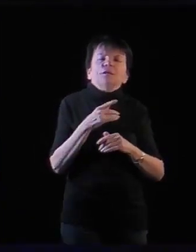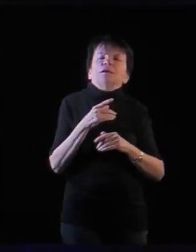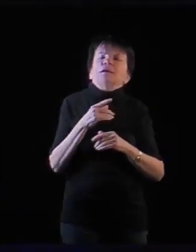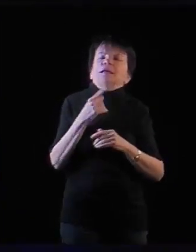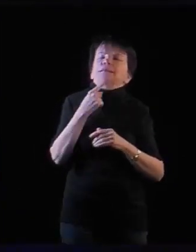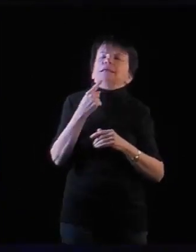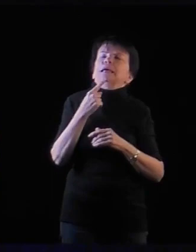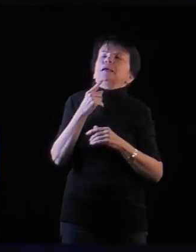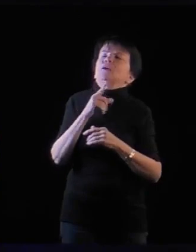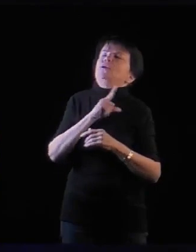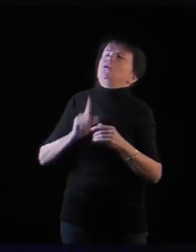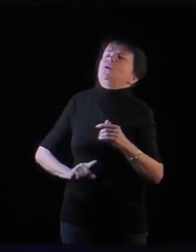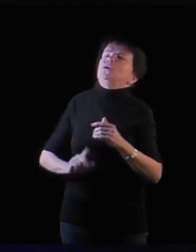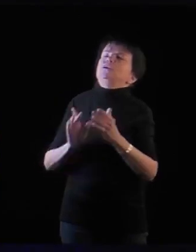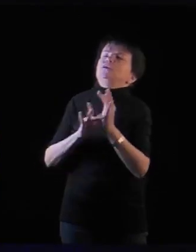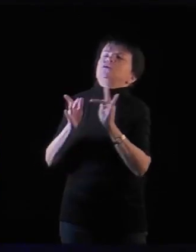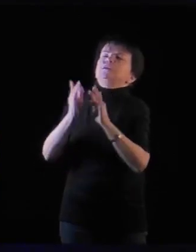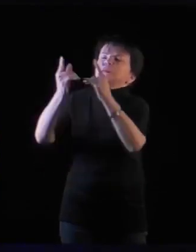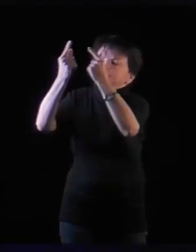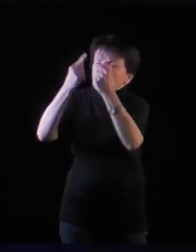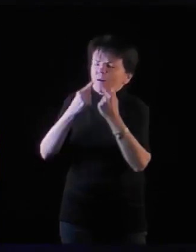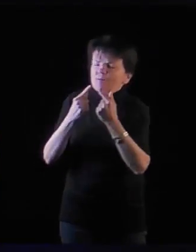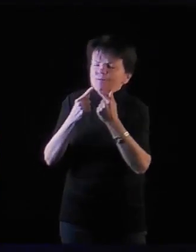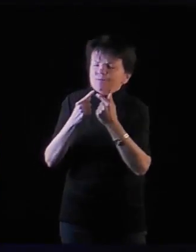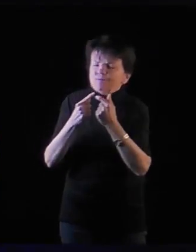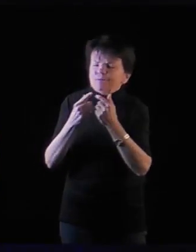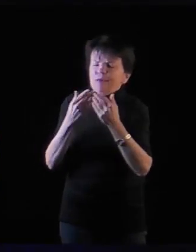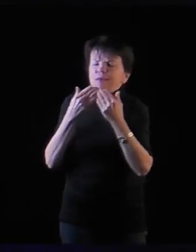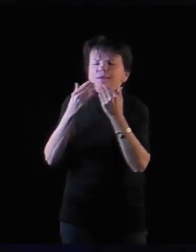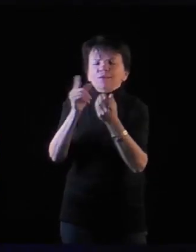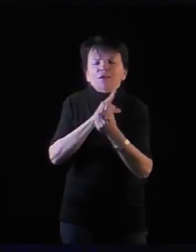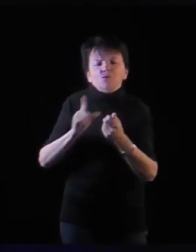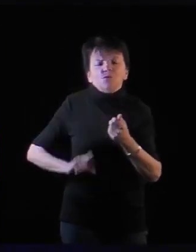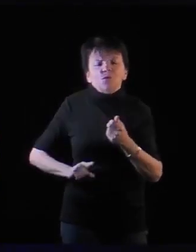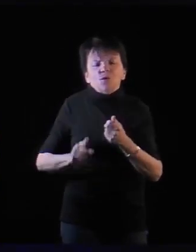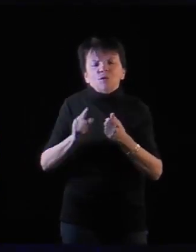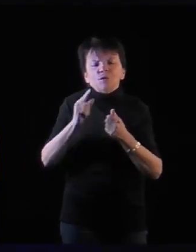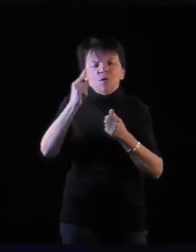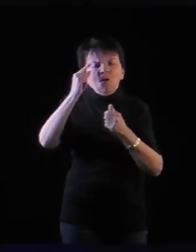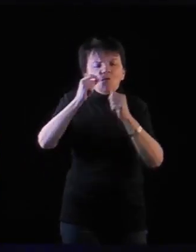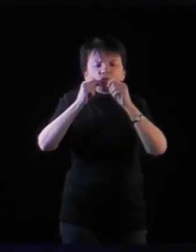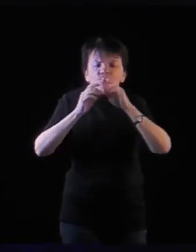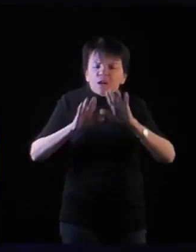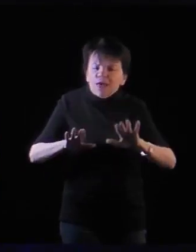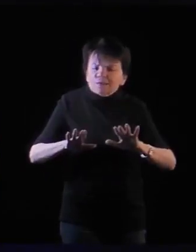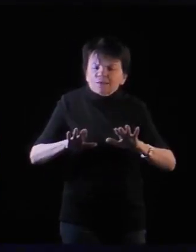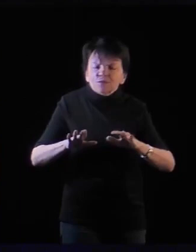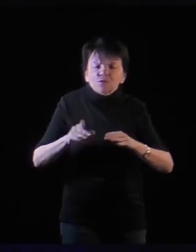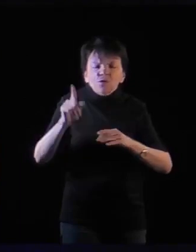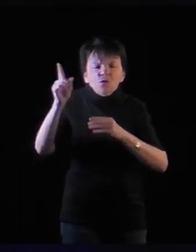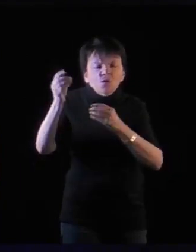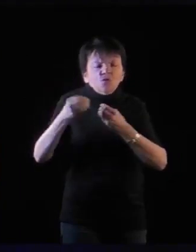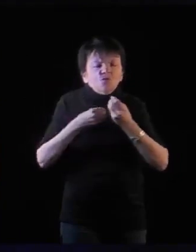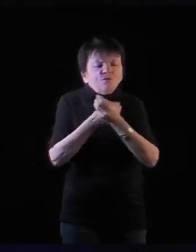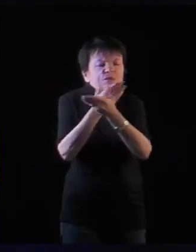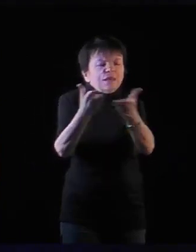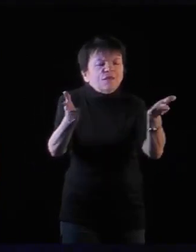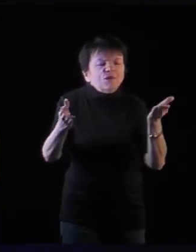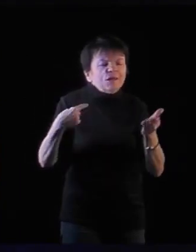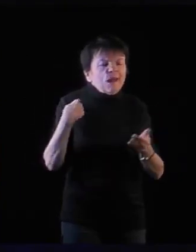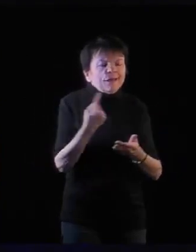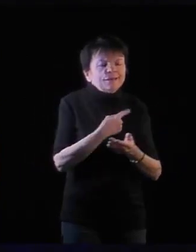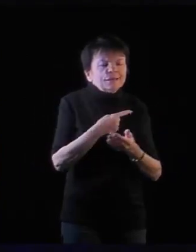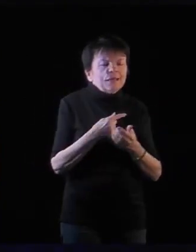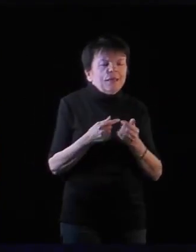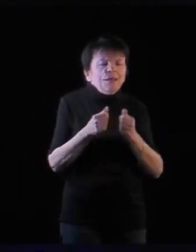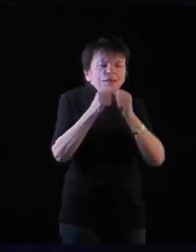Come. We thank you, Lord, for your blessings that you've given us. And on this Thanksgiving week, I pray that you would bless